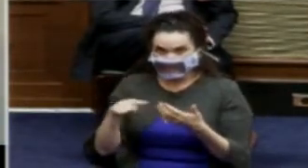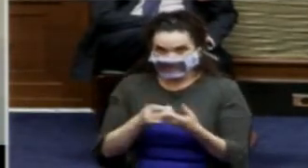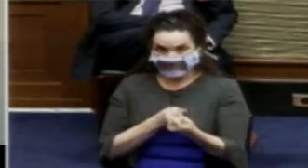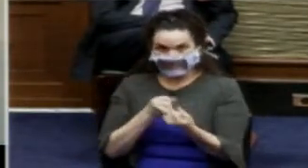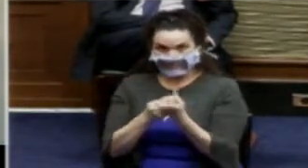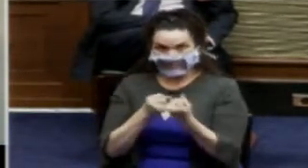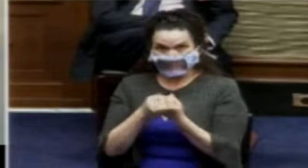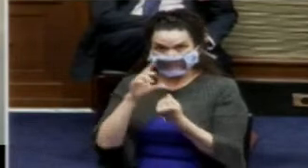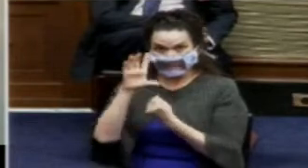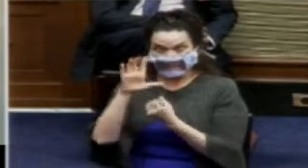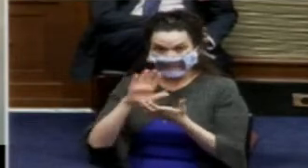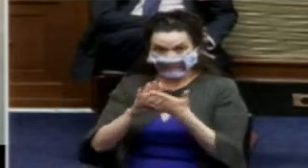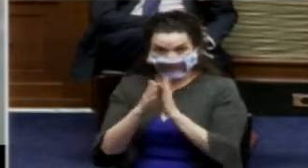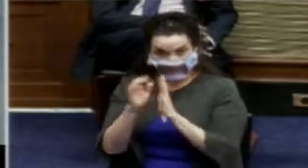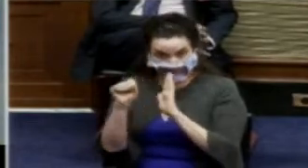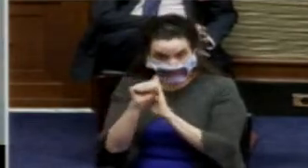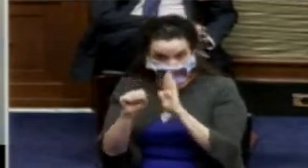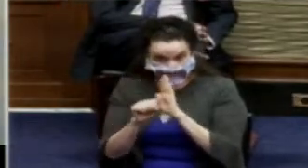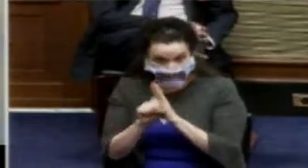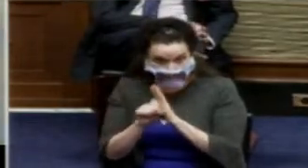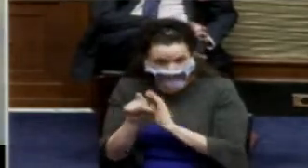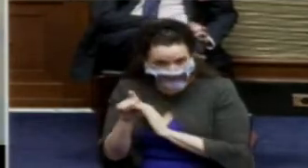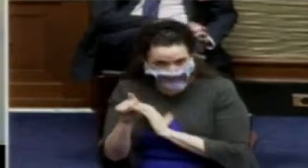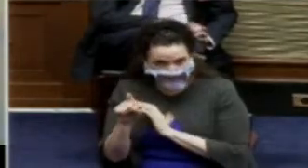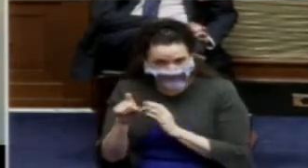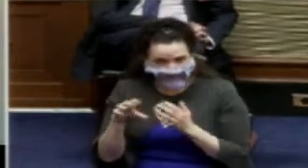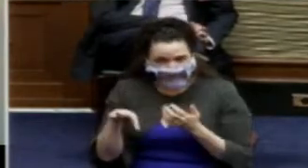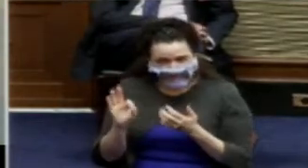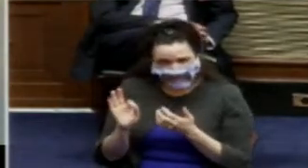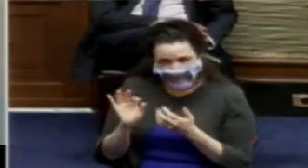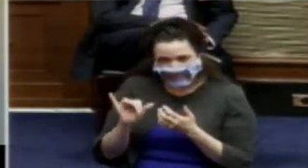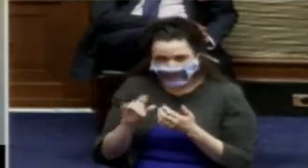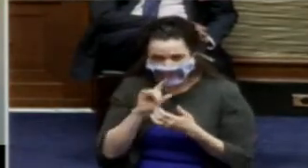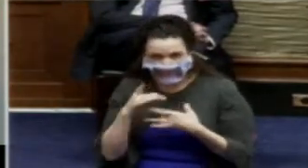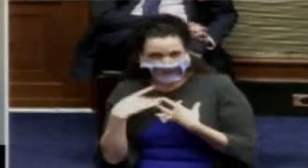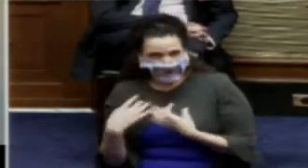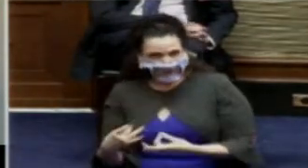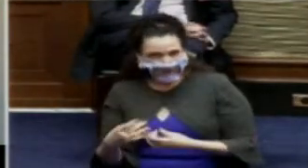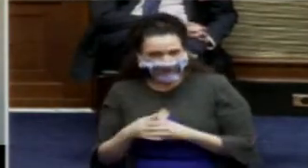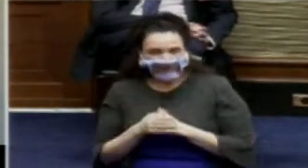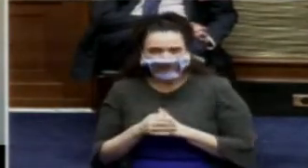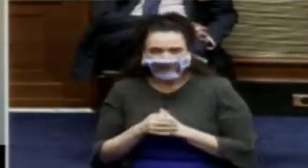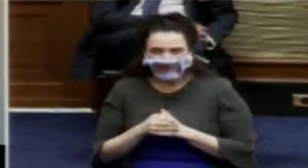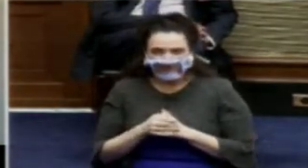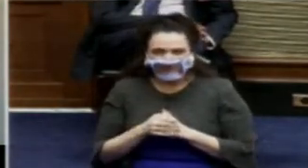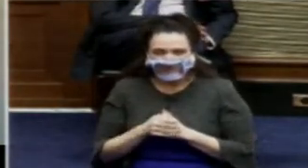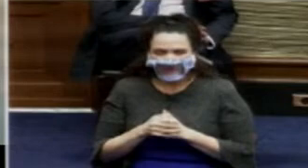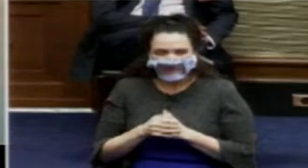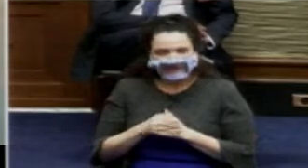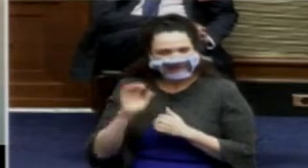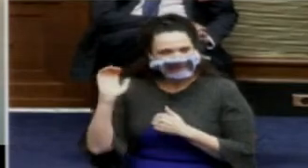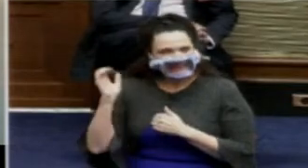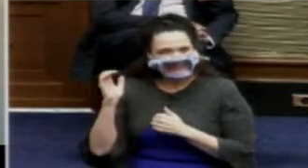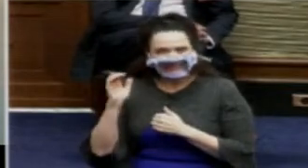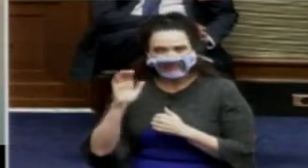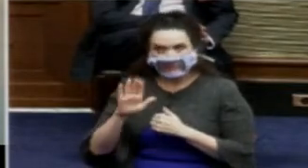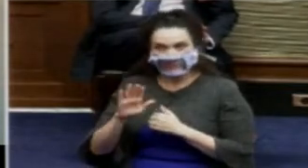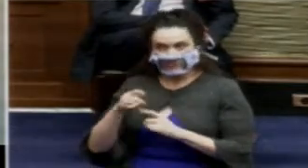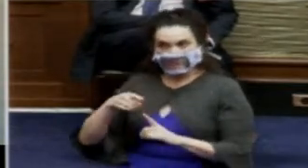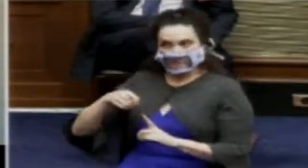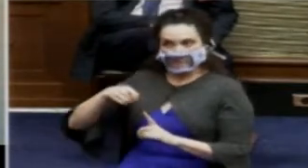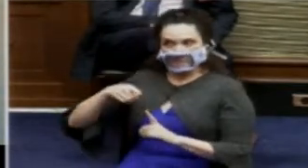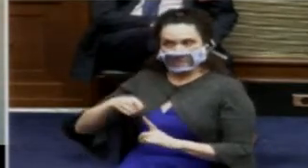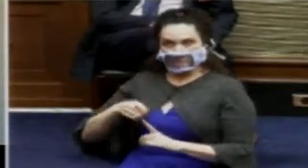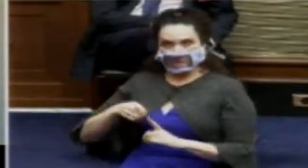it, and I fancy myself an amateur historian and a history minor in college. So it doesn't seem like that is actually factually